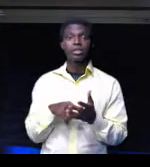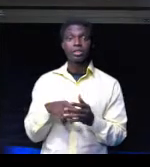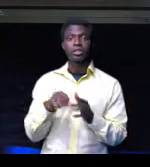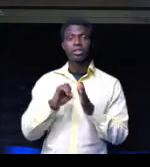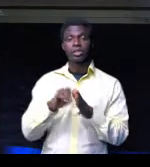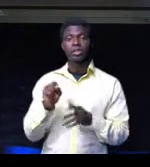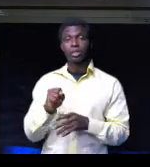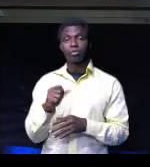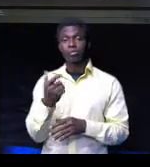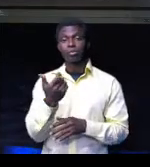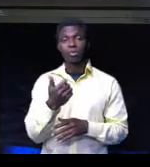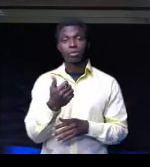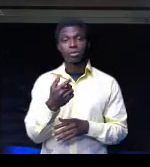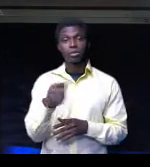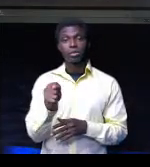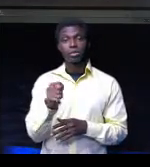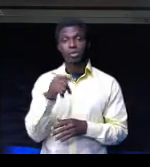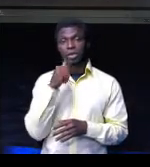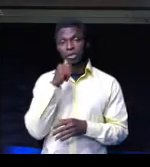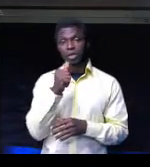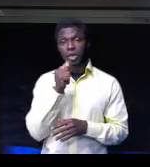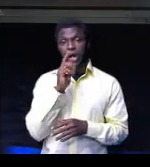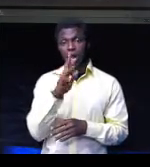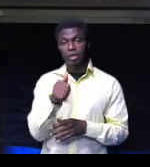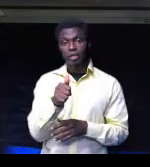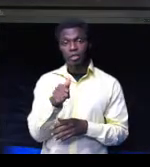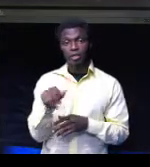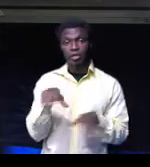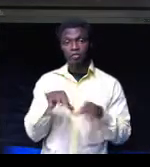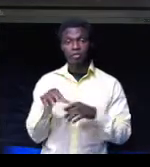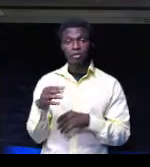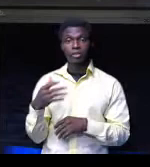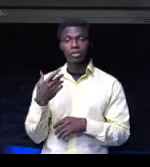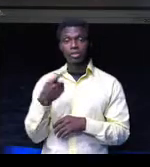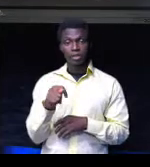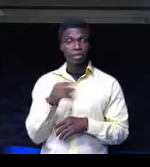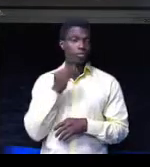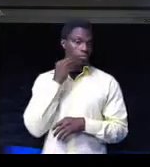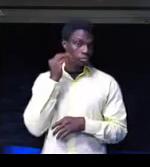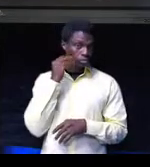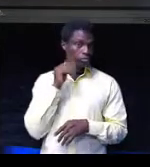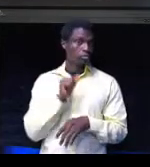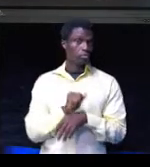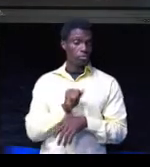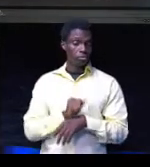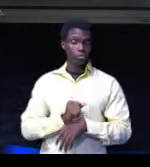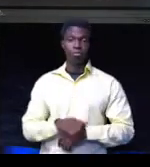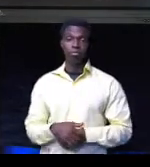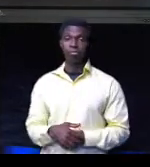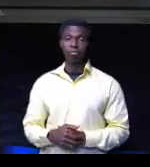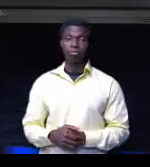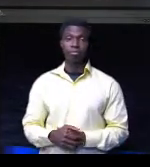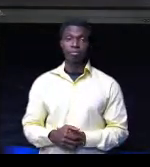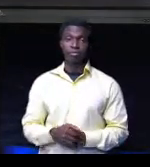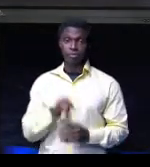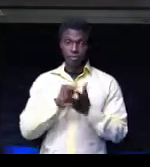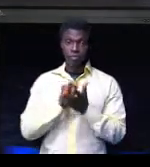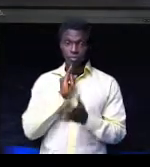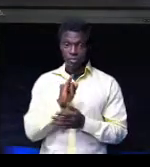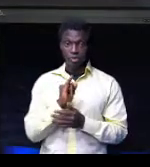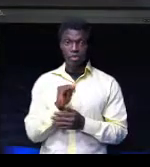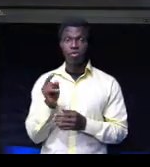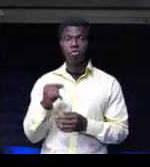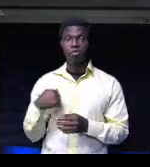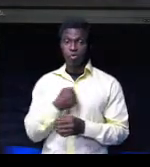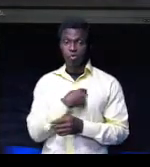examples. The girl herself did the homework. The girl herself did the homework. That